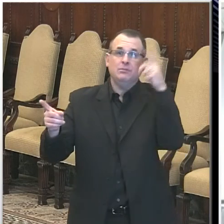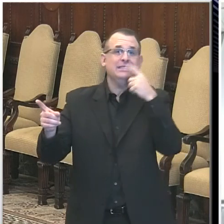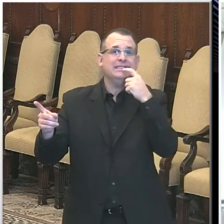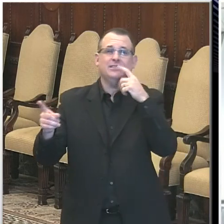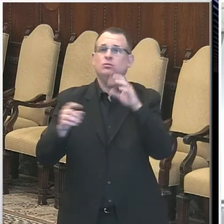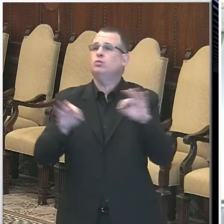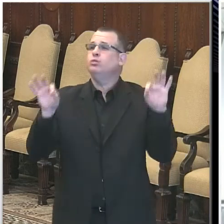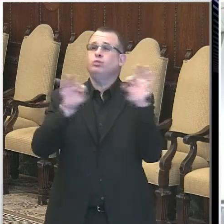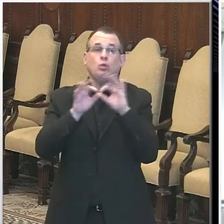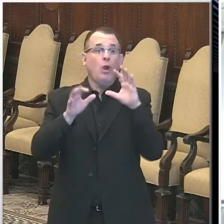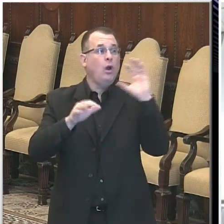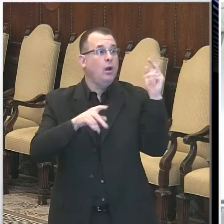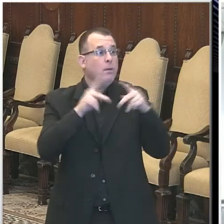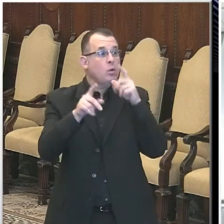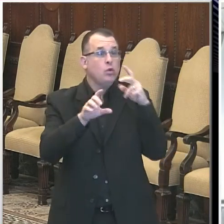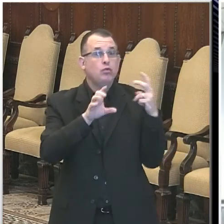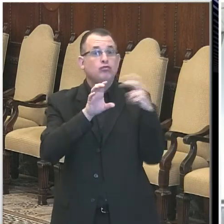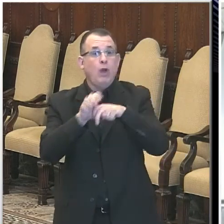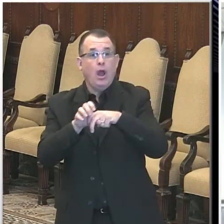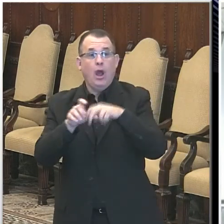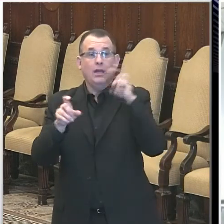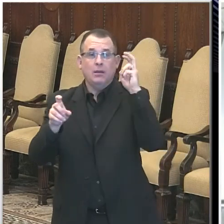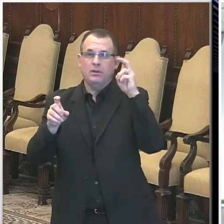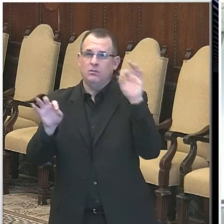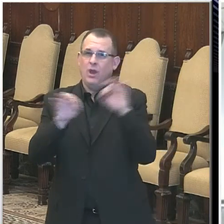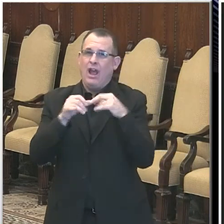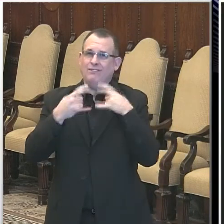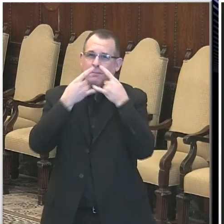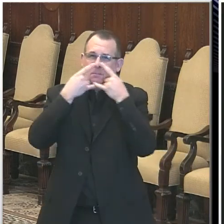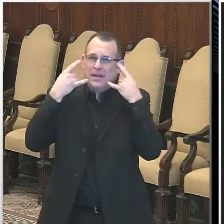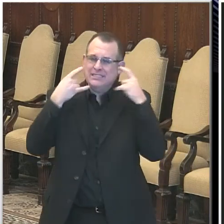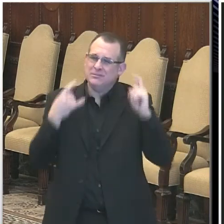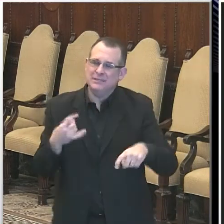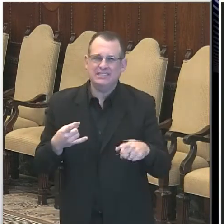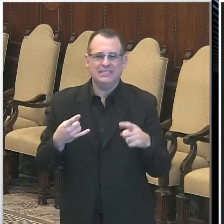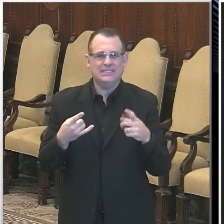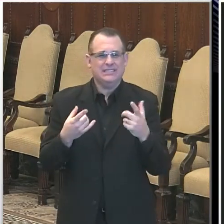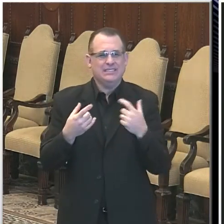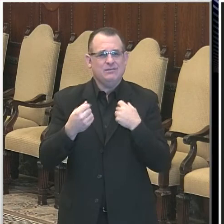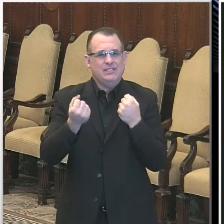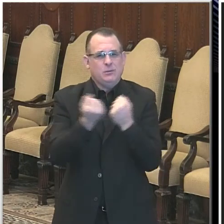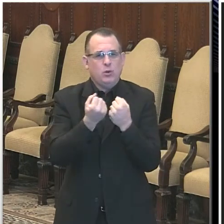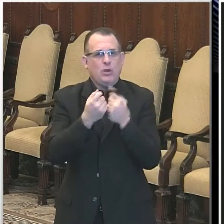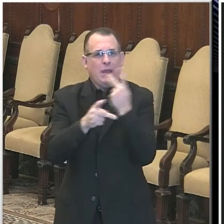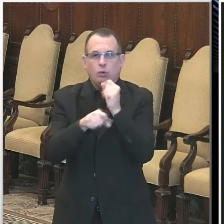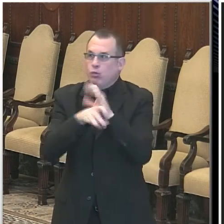to keep all their riders and their employees safe. All right. Thank you very much.